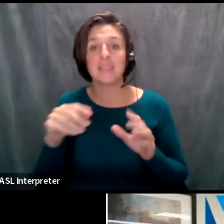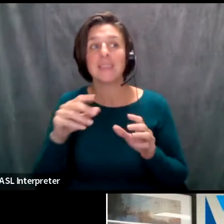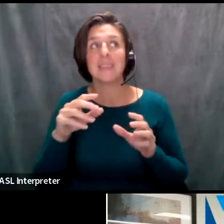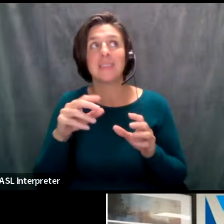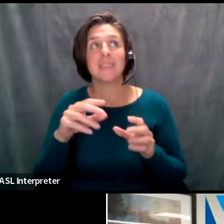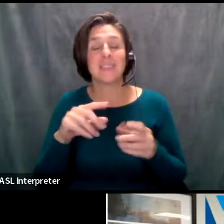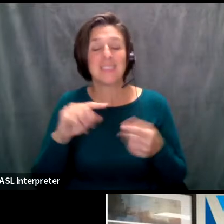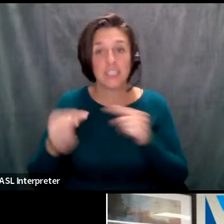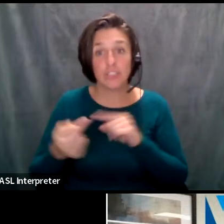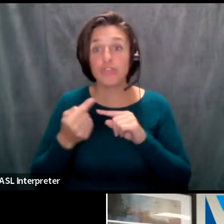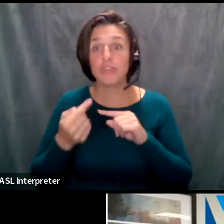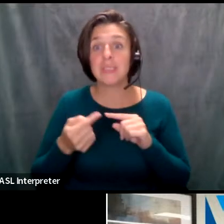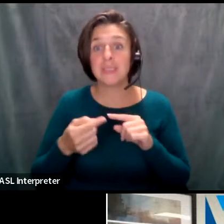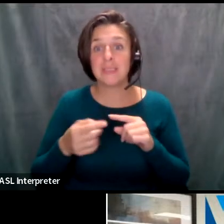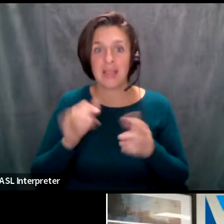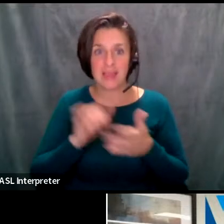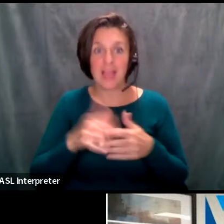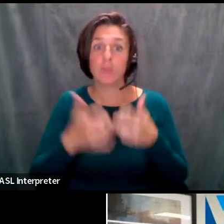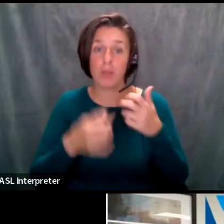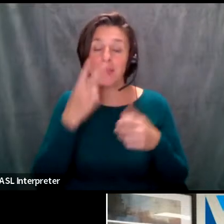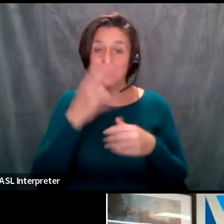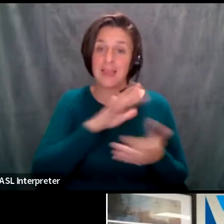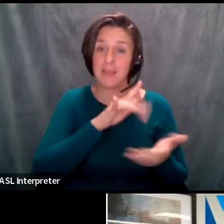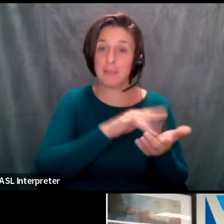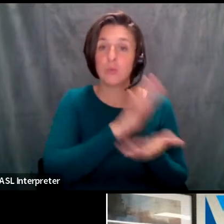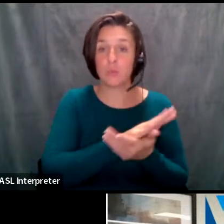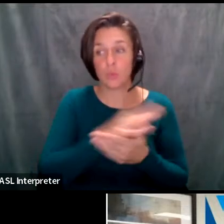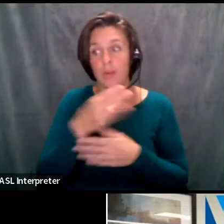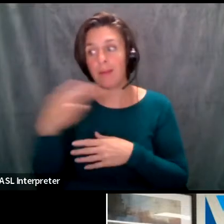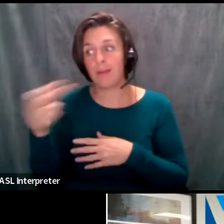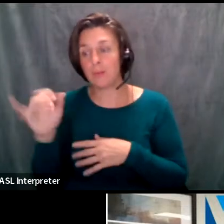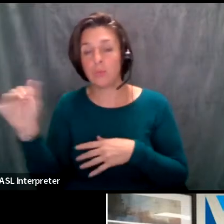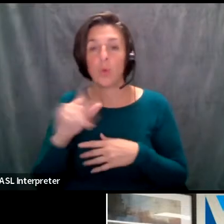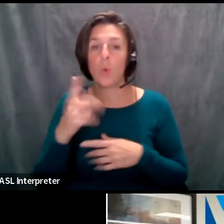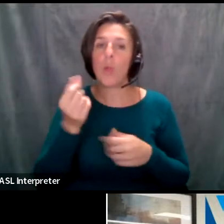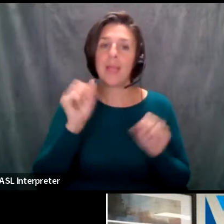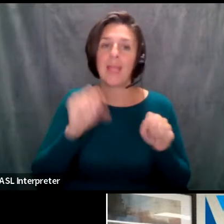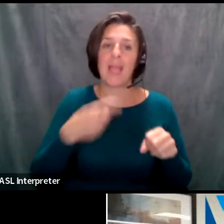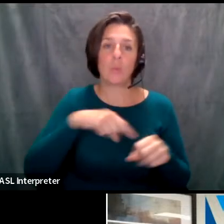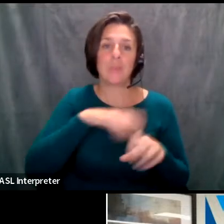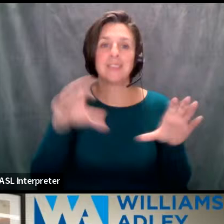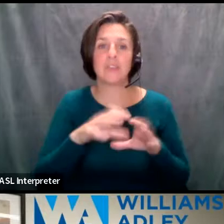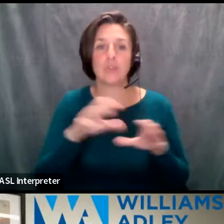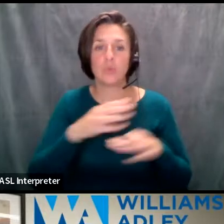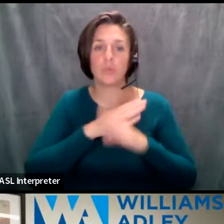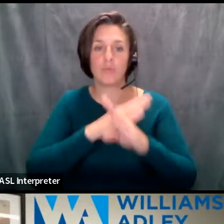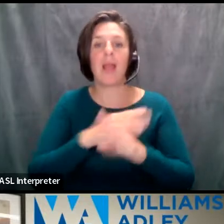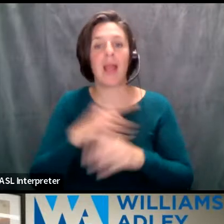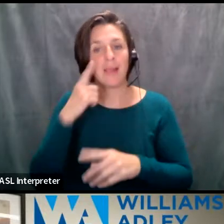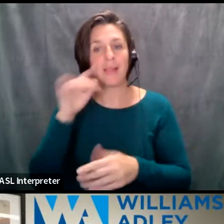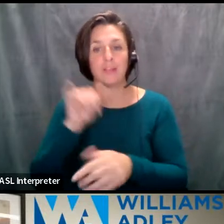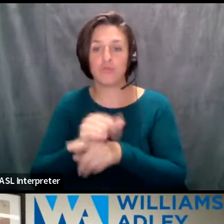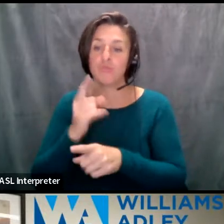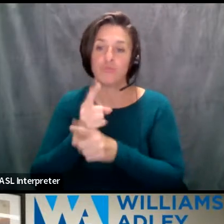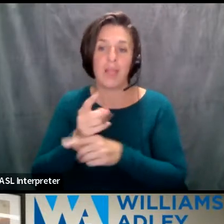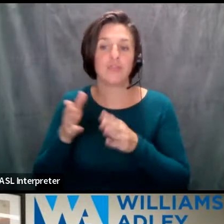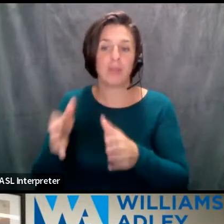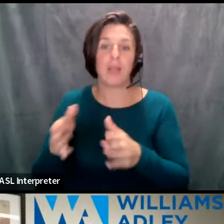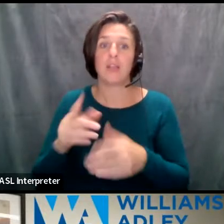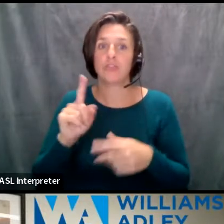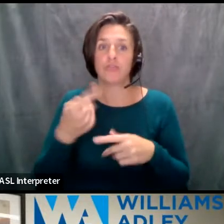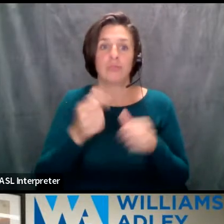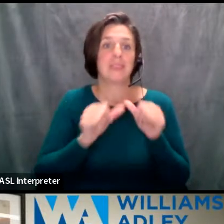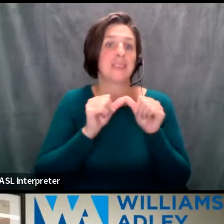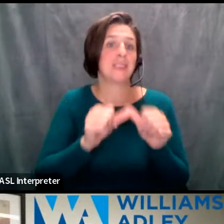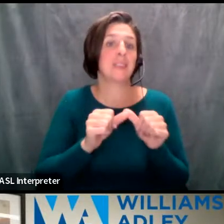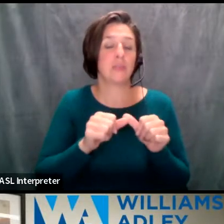problems that I'm seeing in the middle school as well as the high school. So what can we do to prevent that? I think you're on the right track. Just to continue,